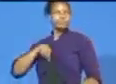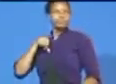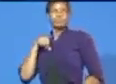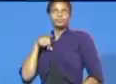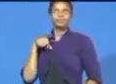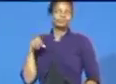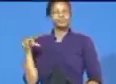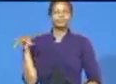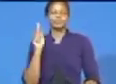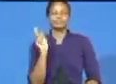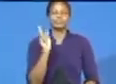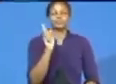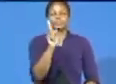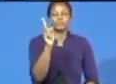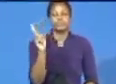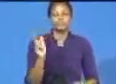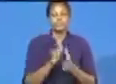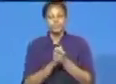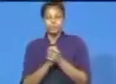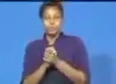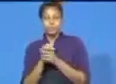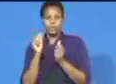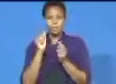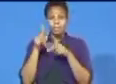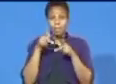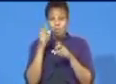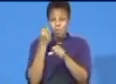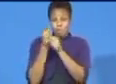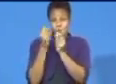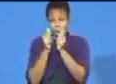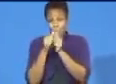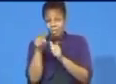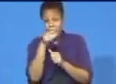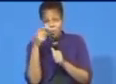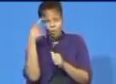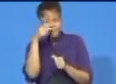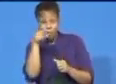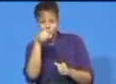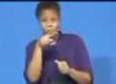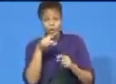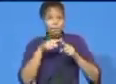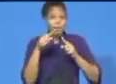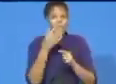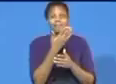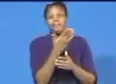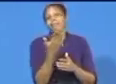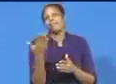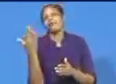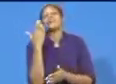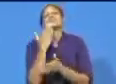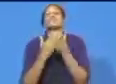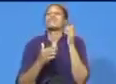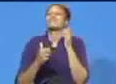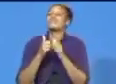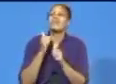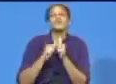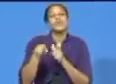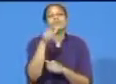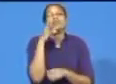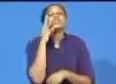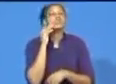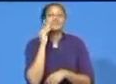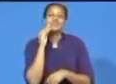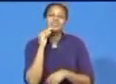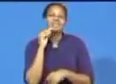the constellation of those who work with you, work for you, work around you. But there are some problems that your